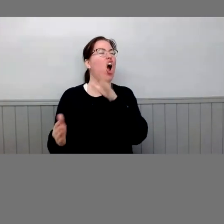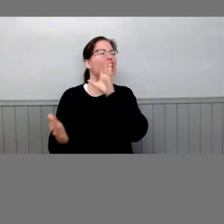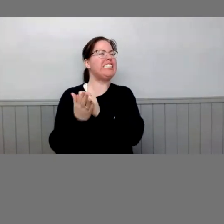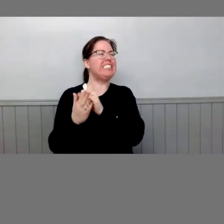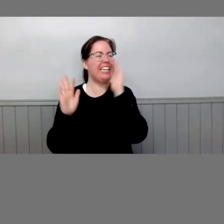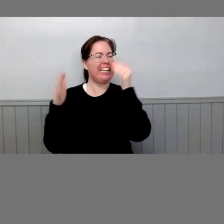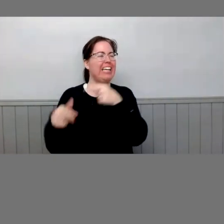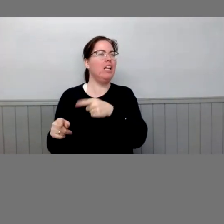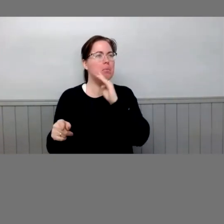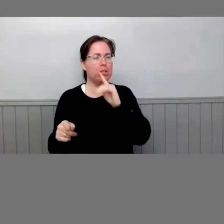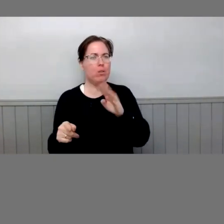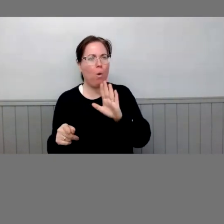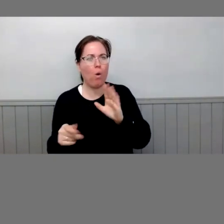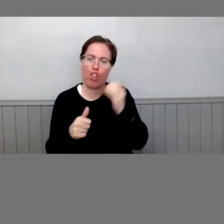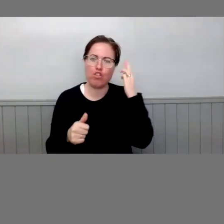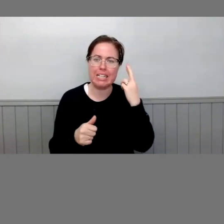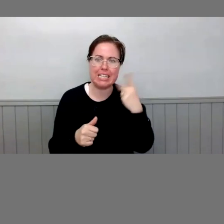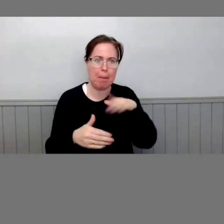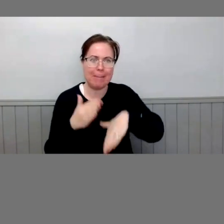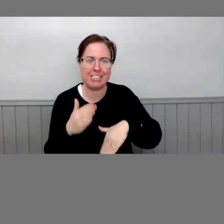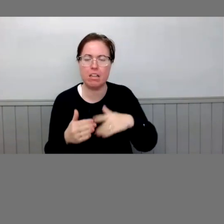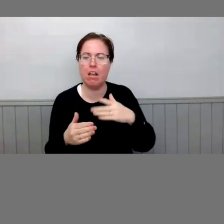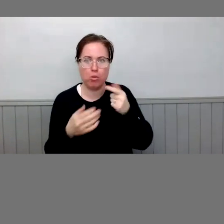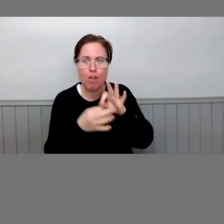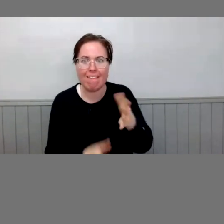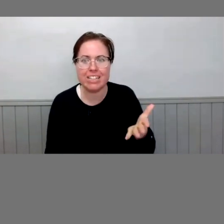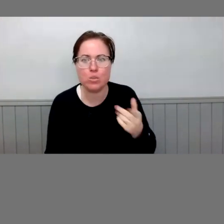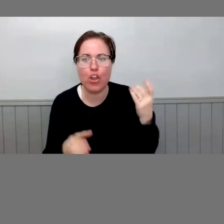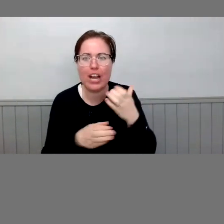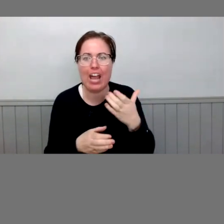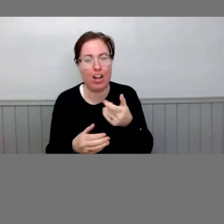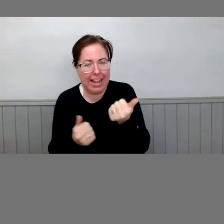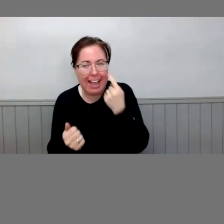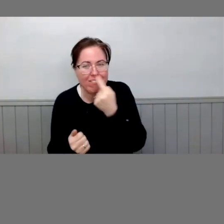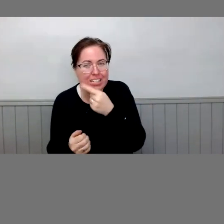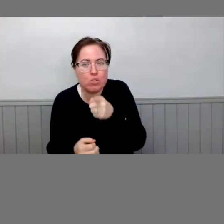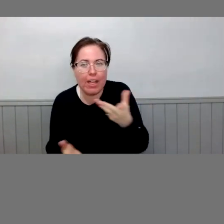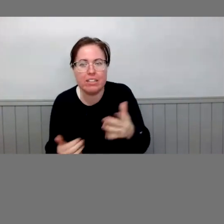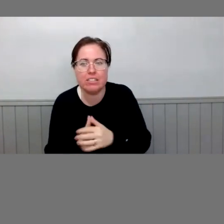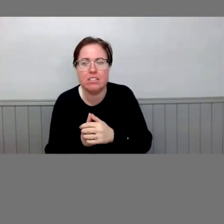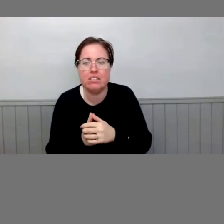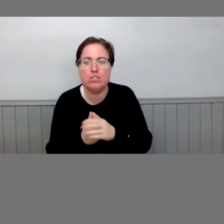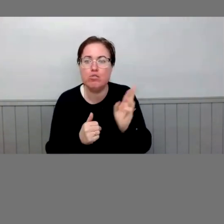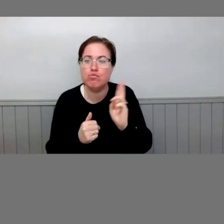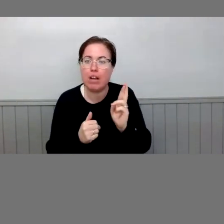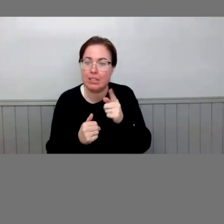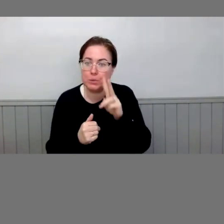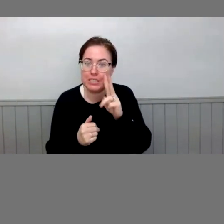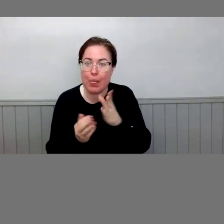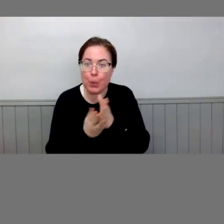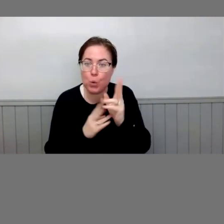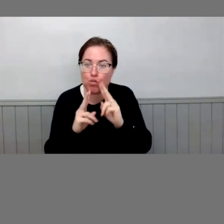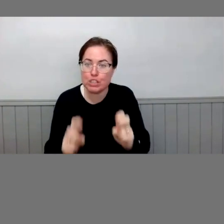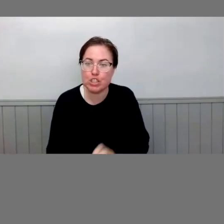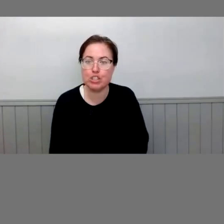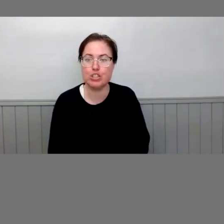therefore they miss something else that's of relevant to their care. Was there any evidence, first of all, in Ryan, did this come up at all in your